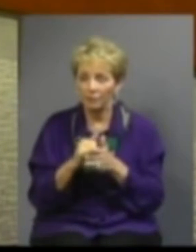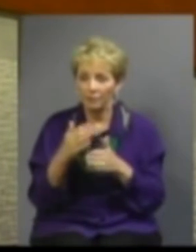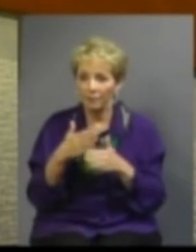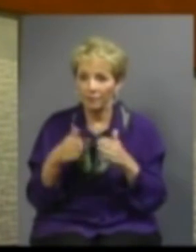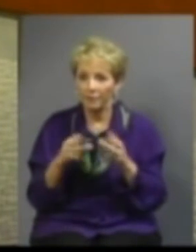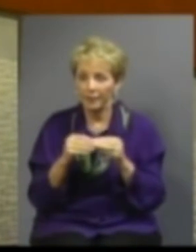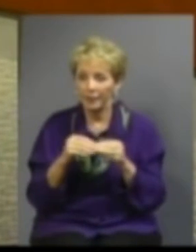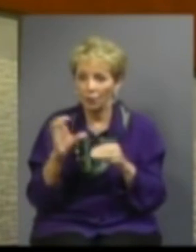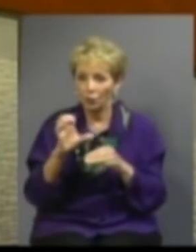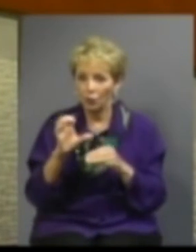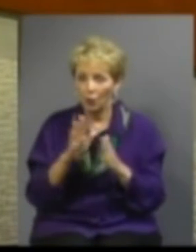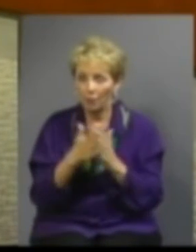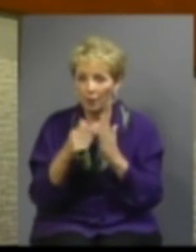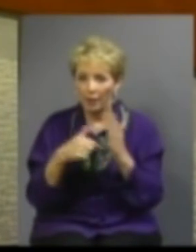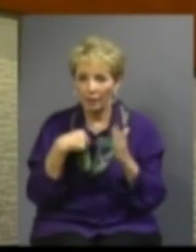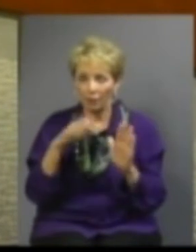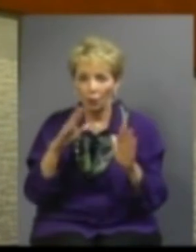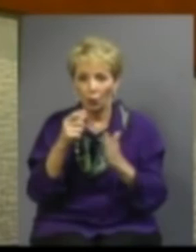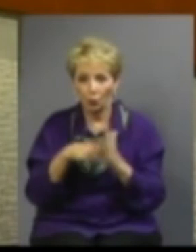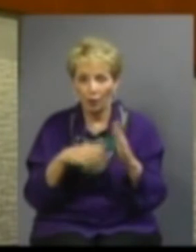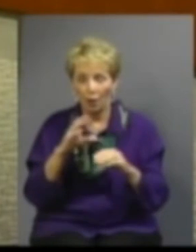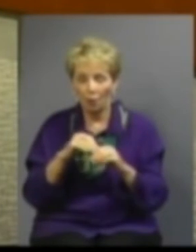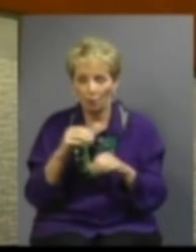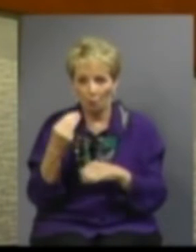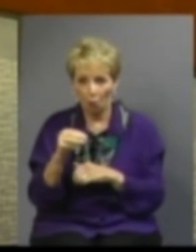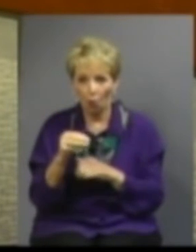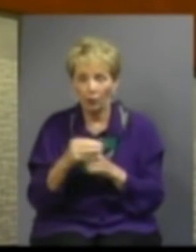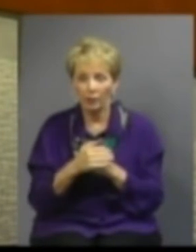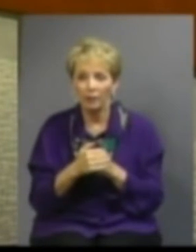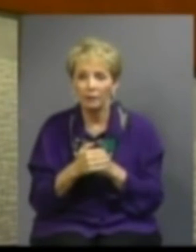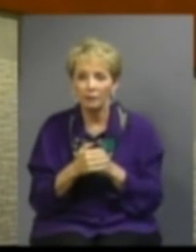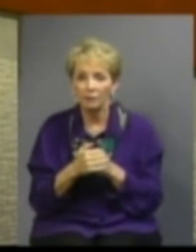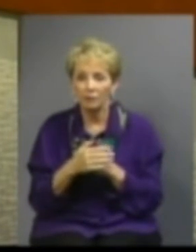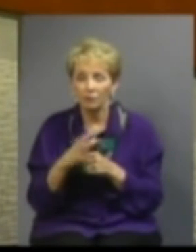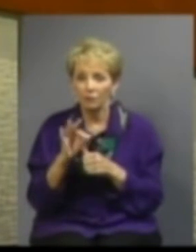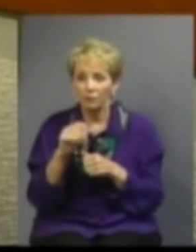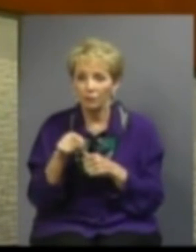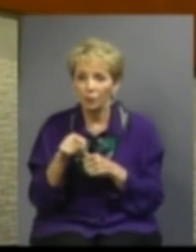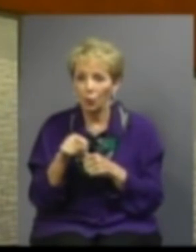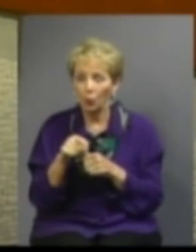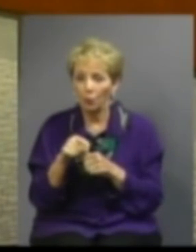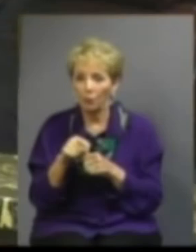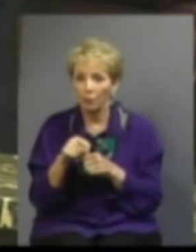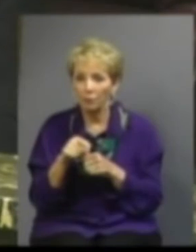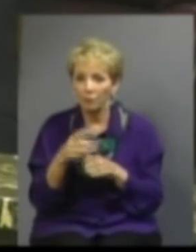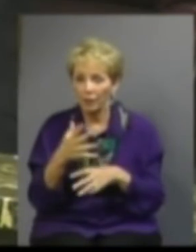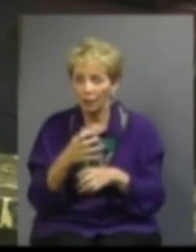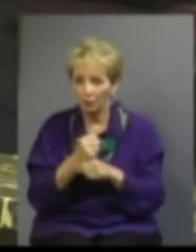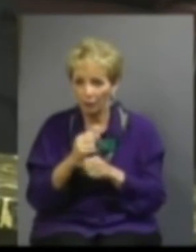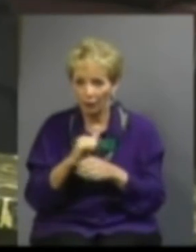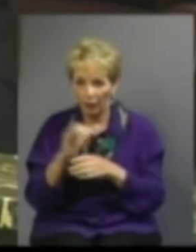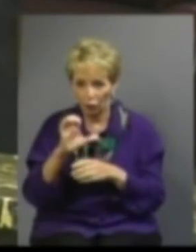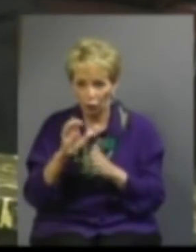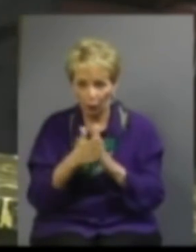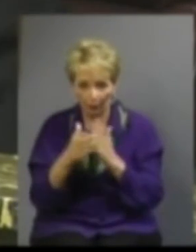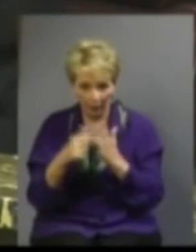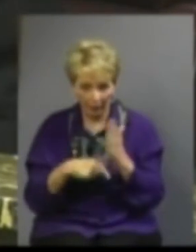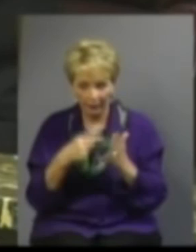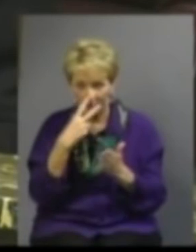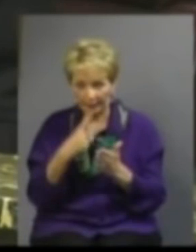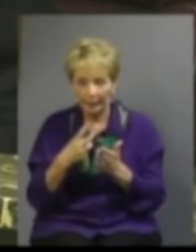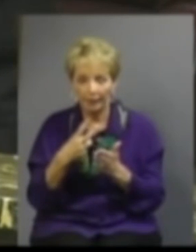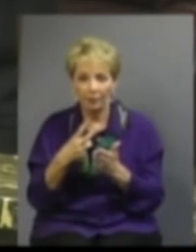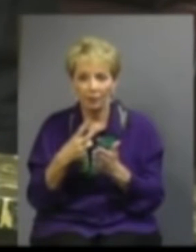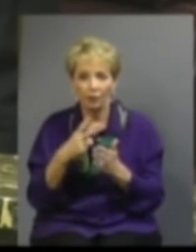Charlotte Magazine came up with a great article on Morganton. If you're a recipient of that Charlotte Magazine, you'll see